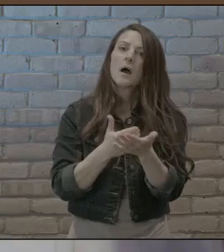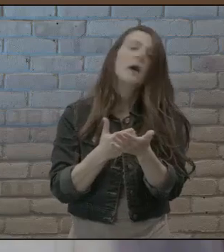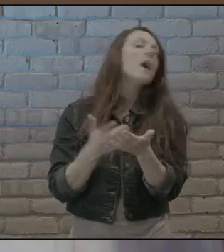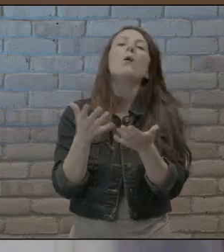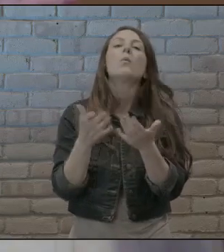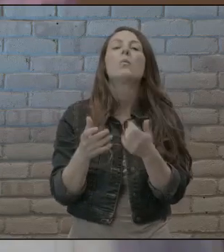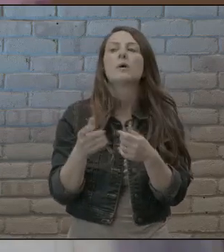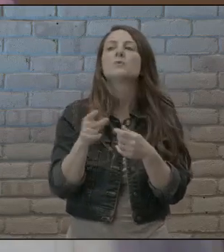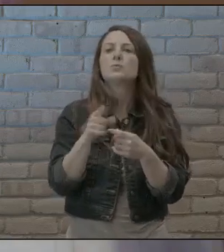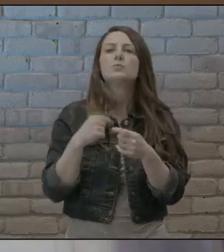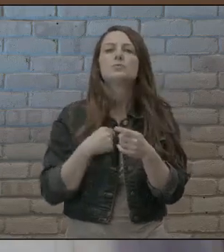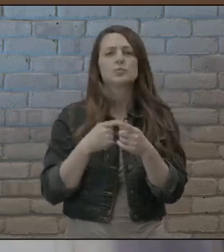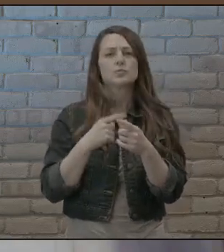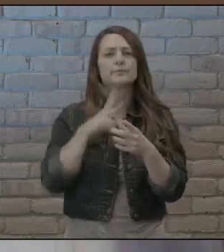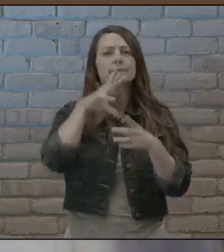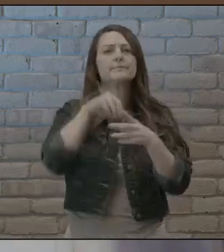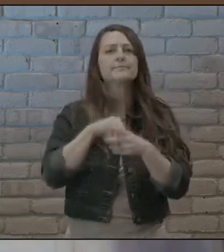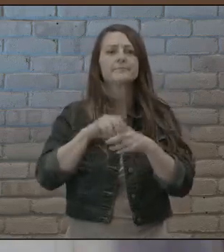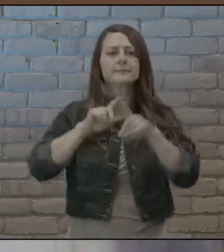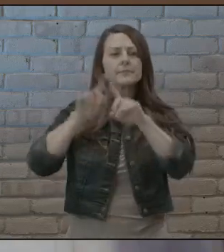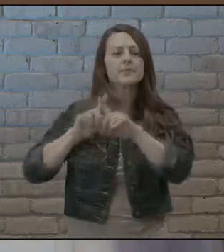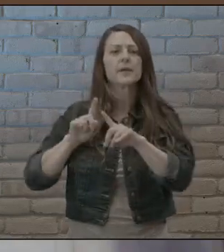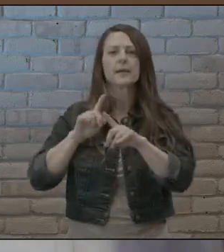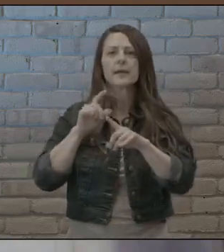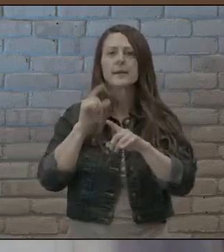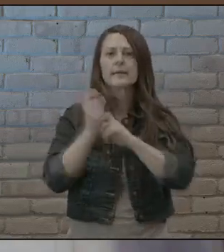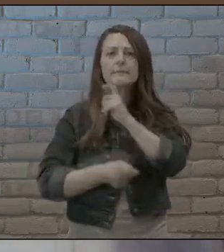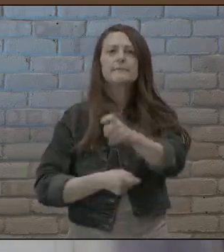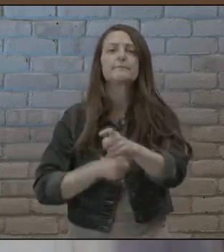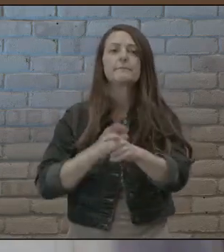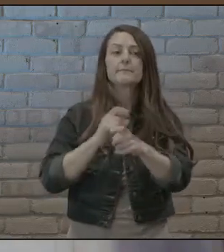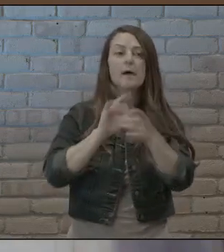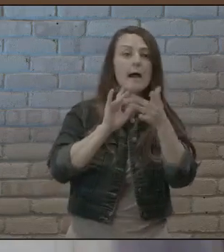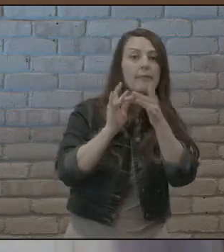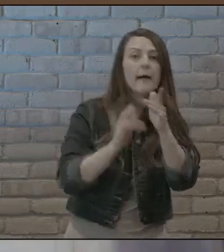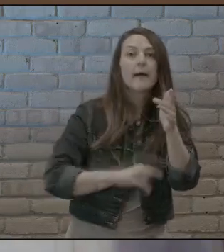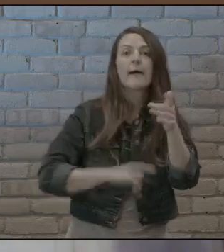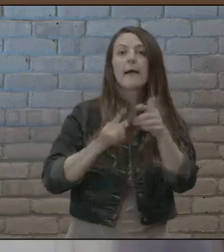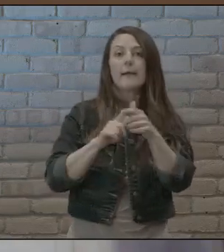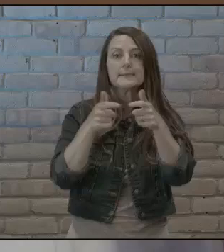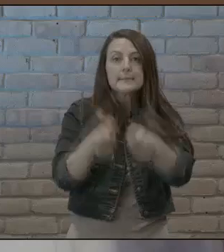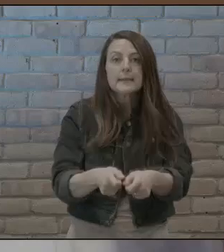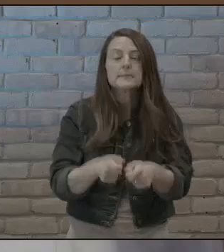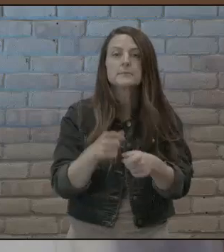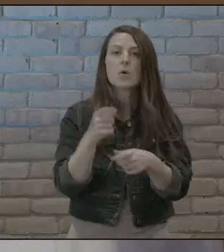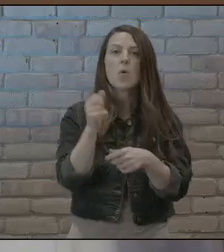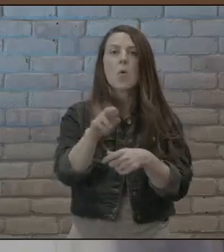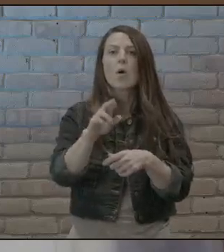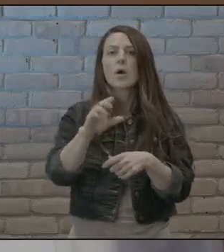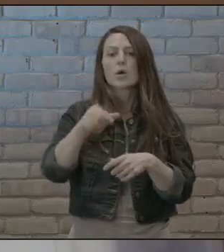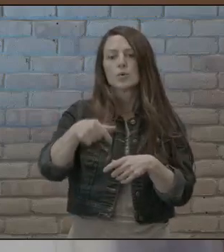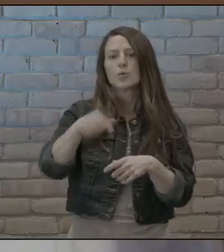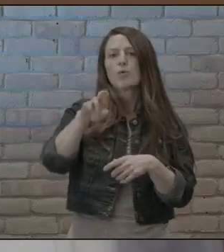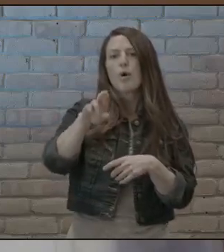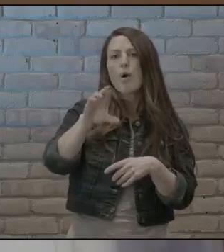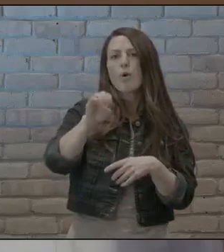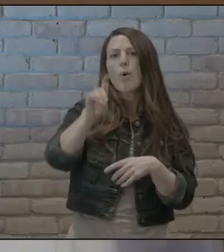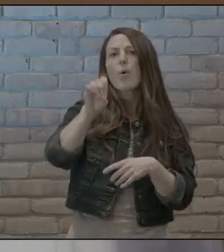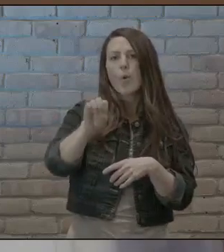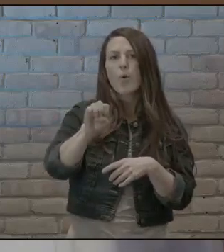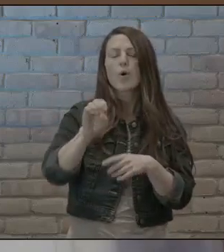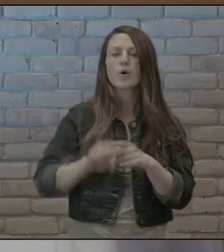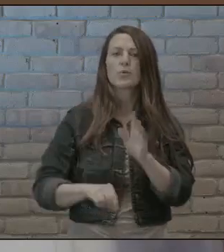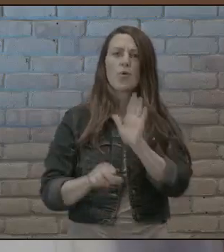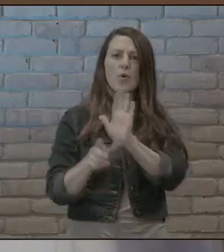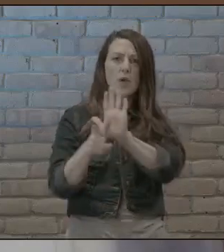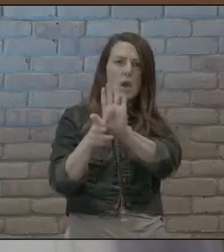Jesus. There are multiple different ways that you can give. You can give online. You can give by text, again, pointing your camera from your phone or tablet at the